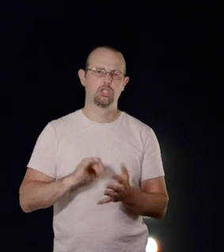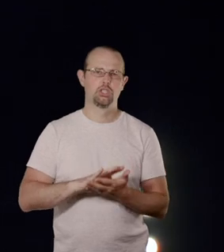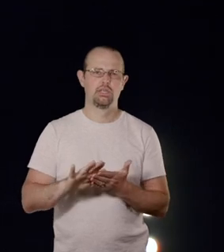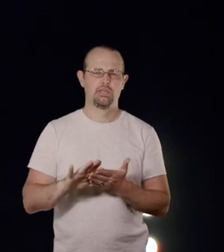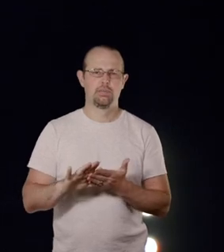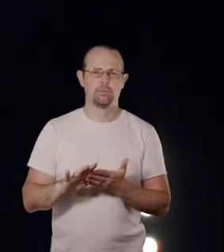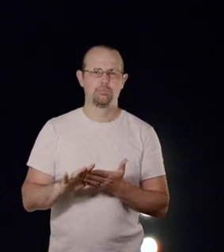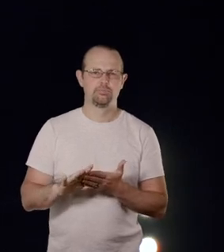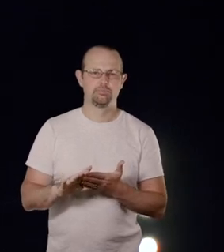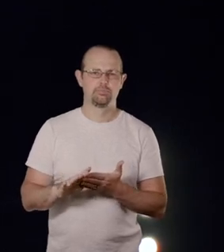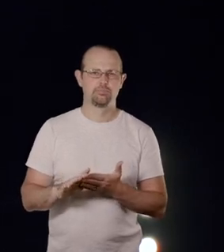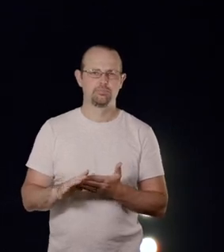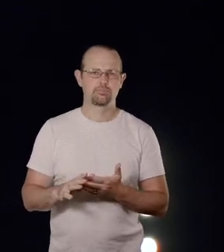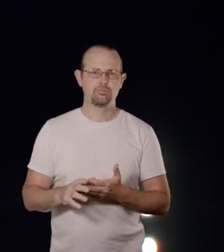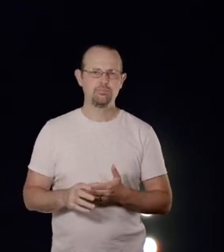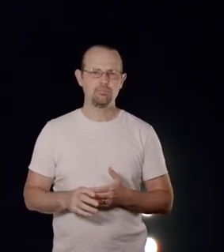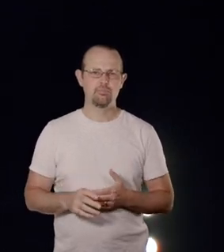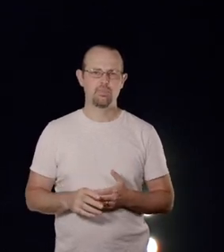7:2-1:8, for those of you that check out Strong's,